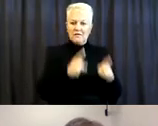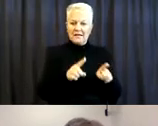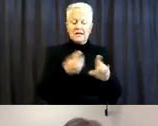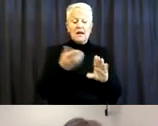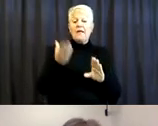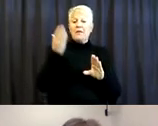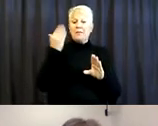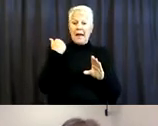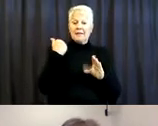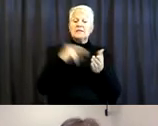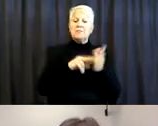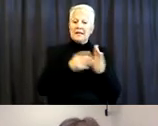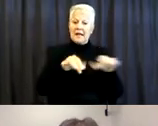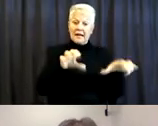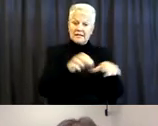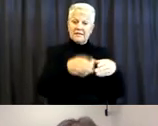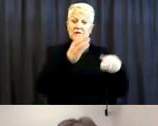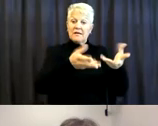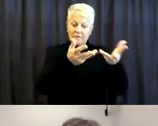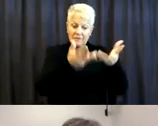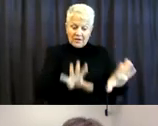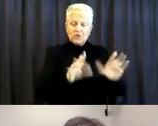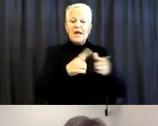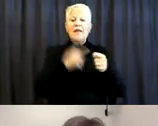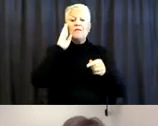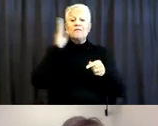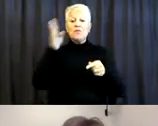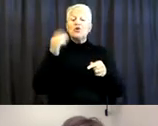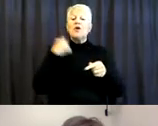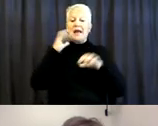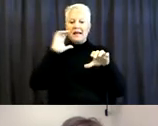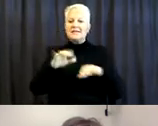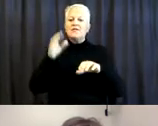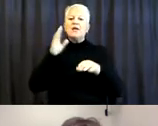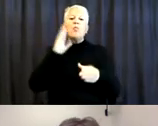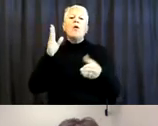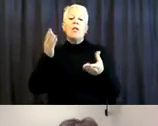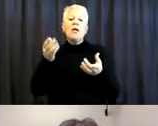activity just completed, and the future is the activity about to occur.